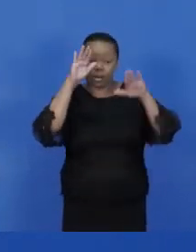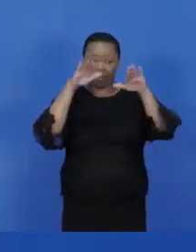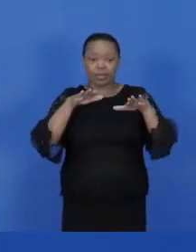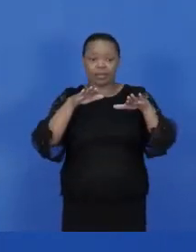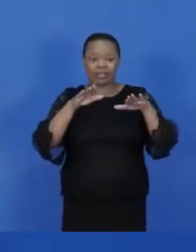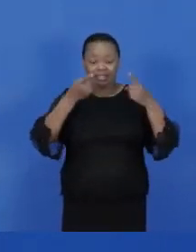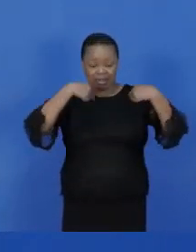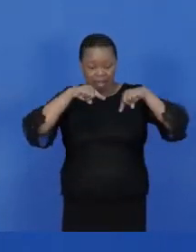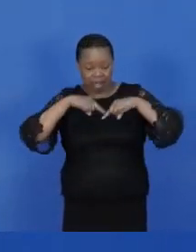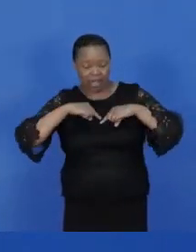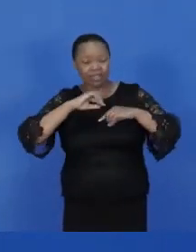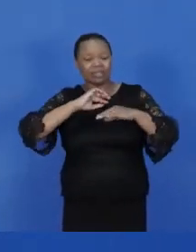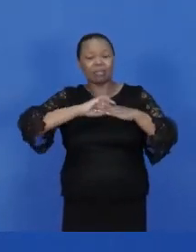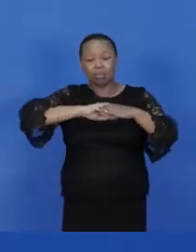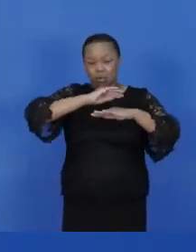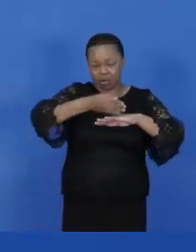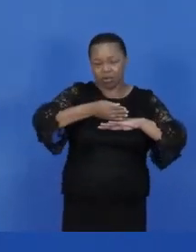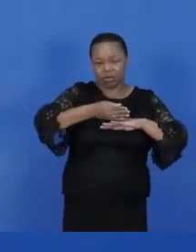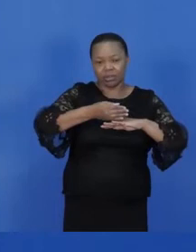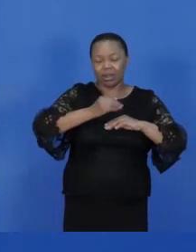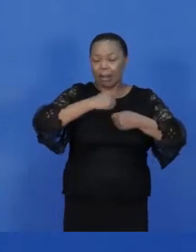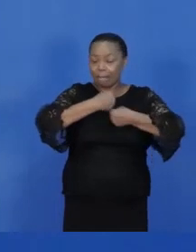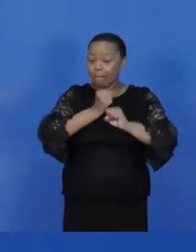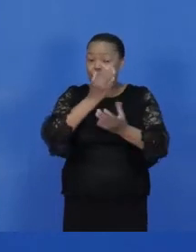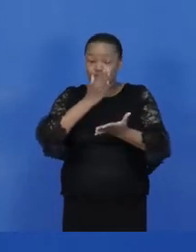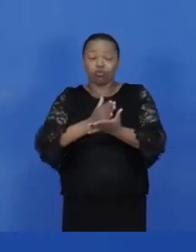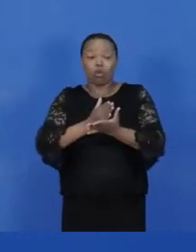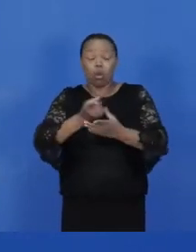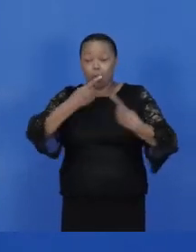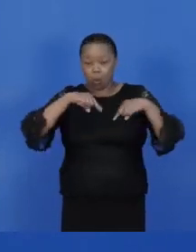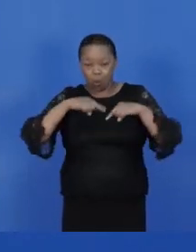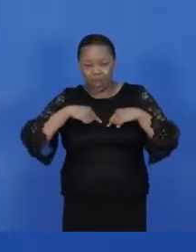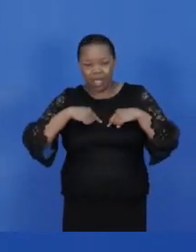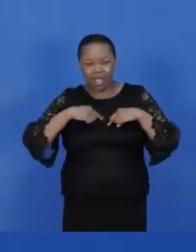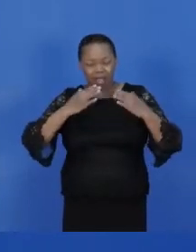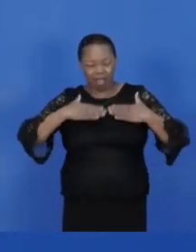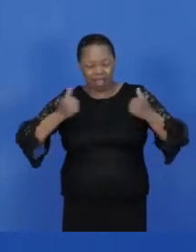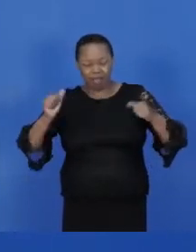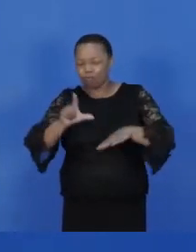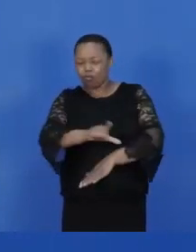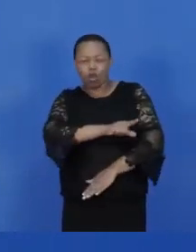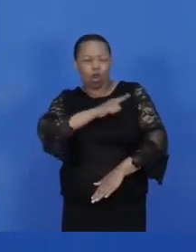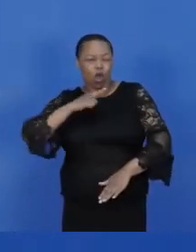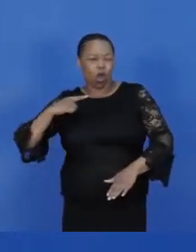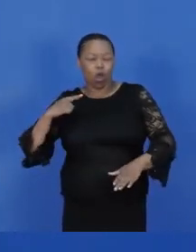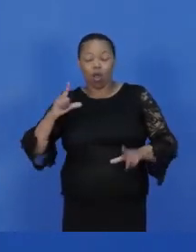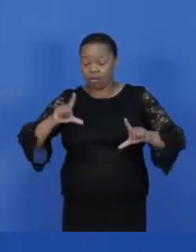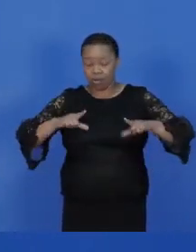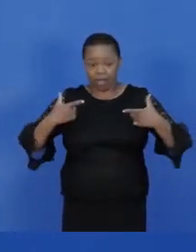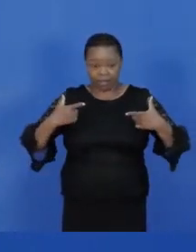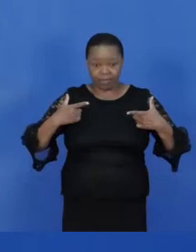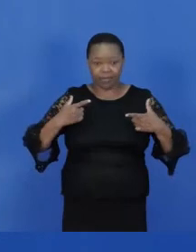and he does what? He protects us from illness, and he makes sure that we live long lives, we live fulfilled